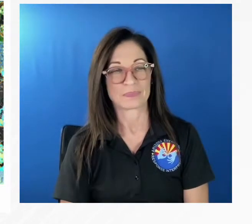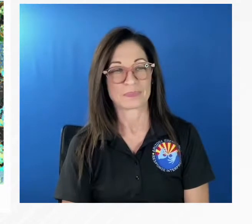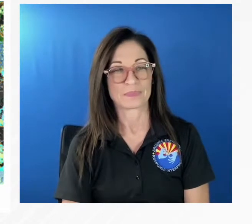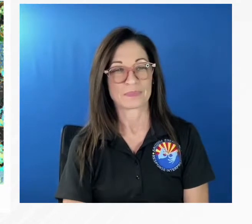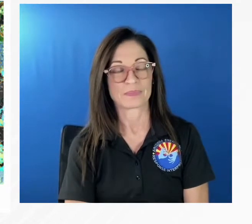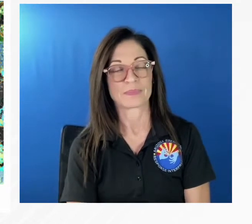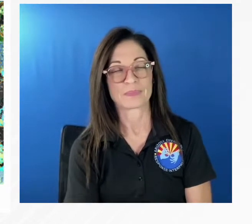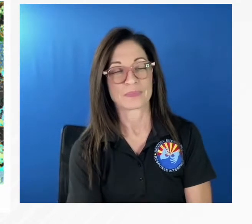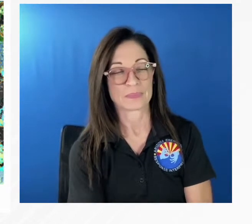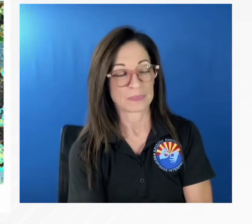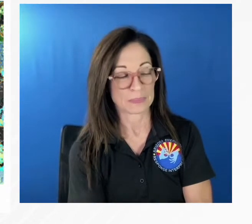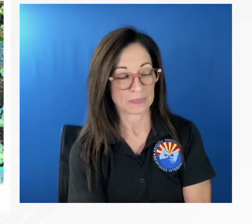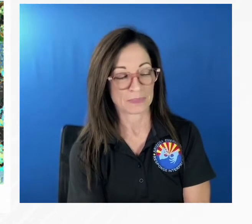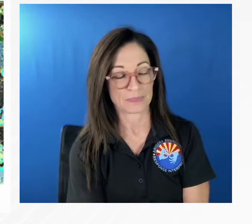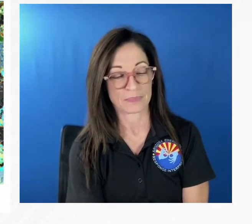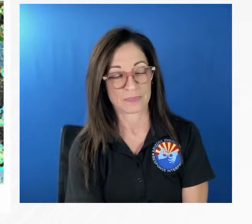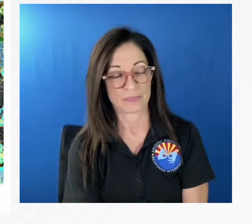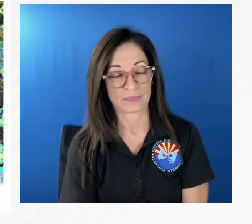Okay.